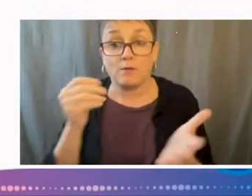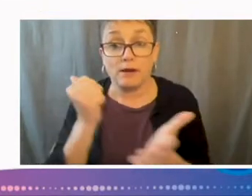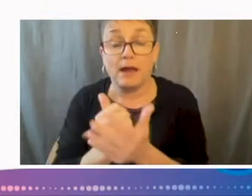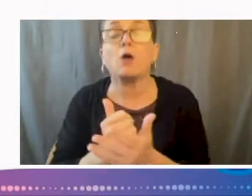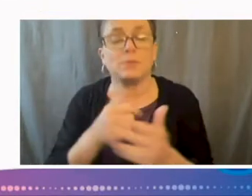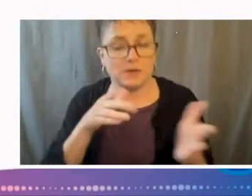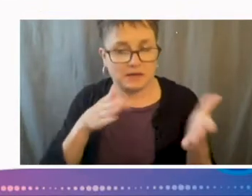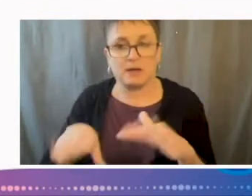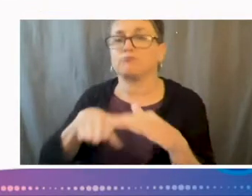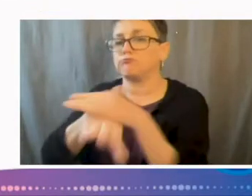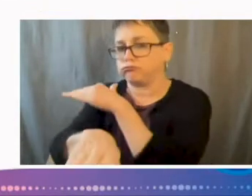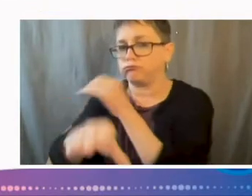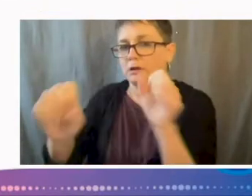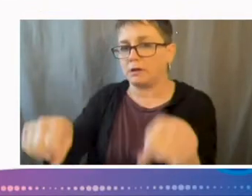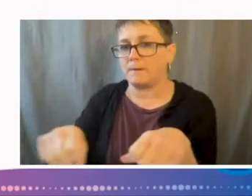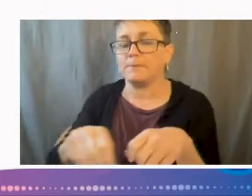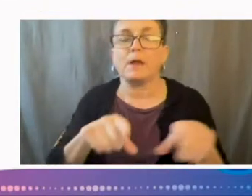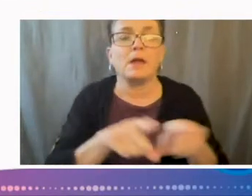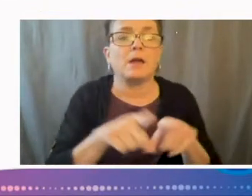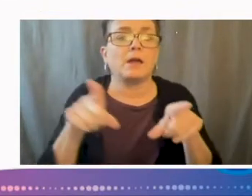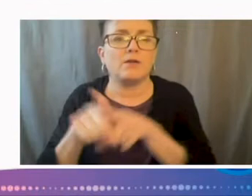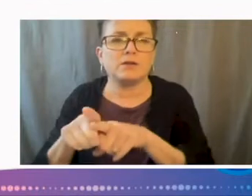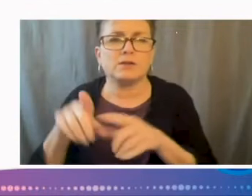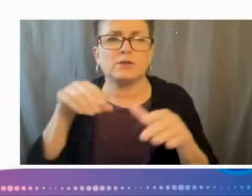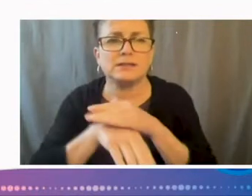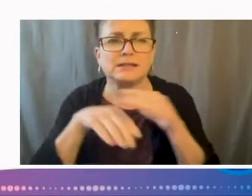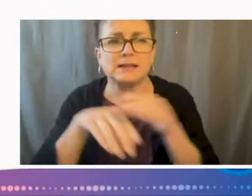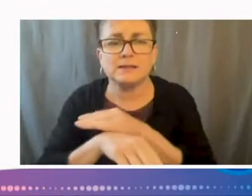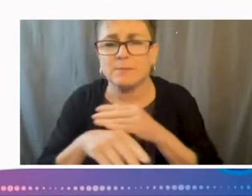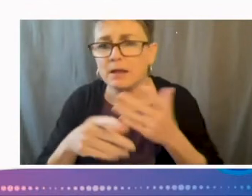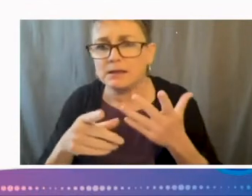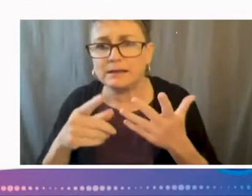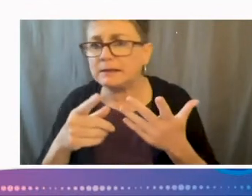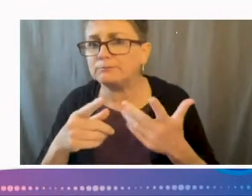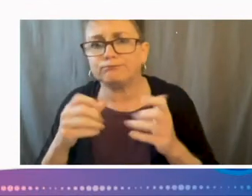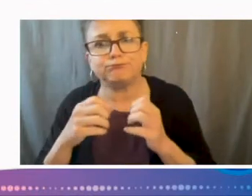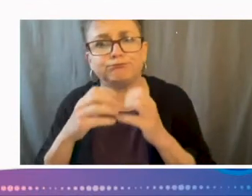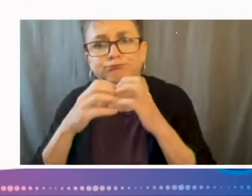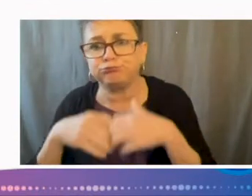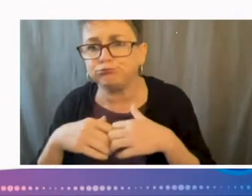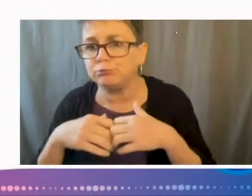In the event an accessibility feature is out of service or unavailable,